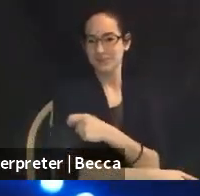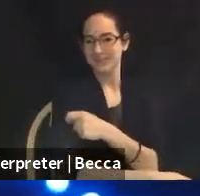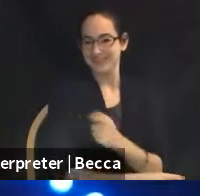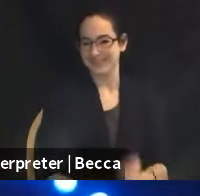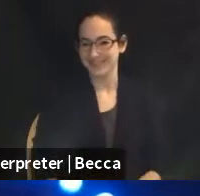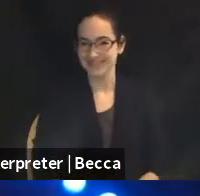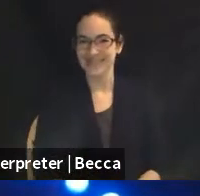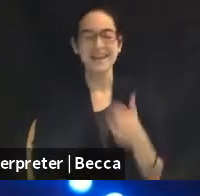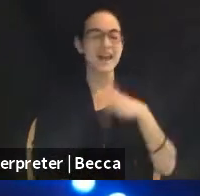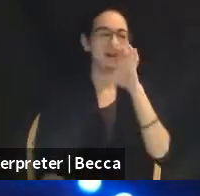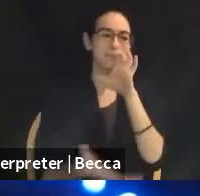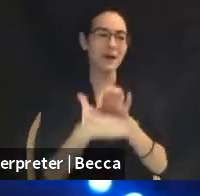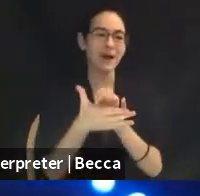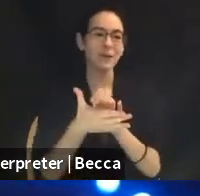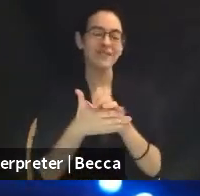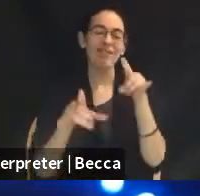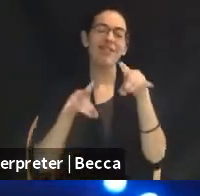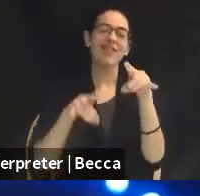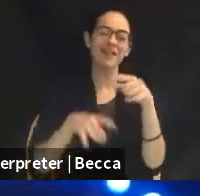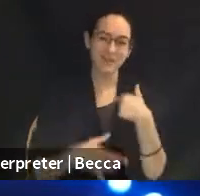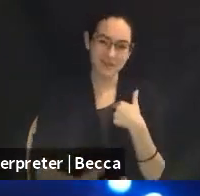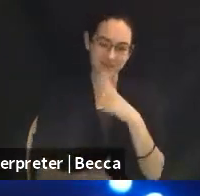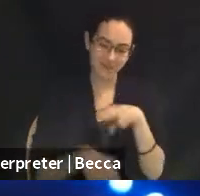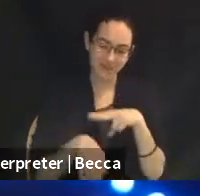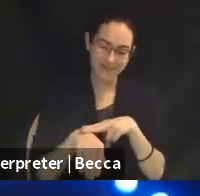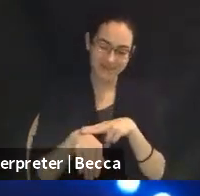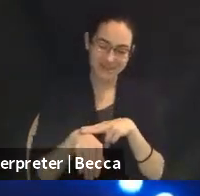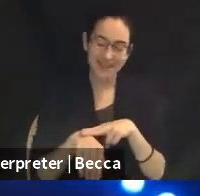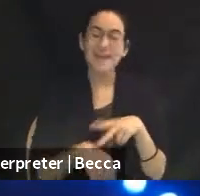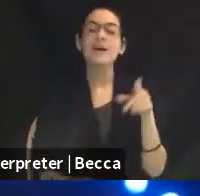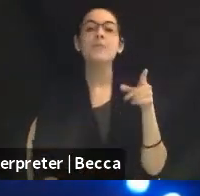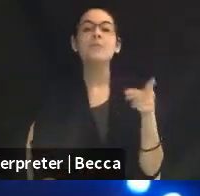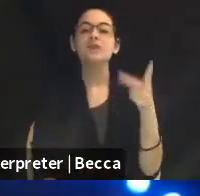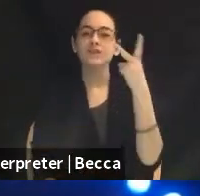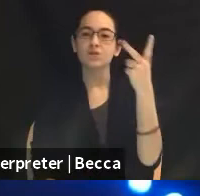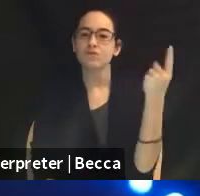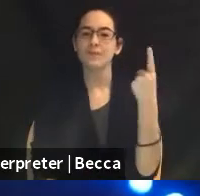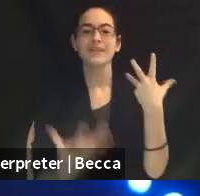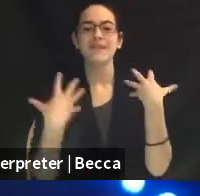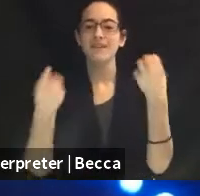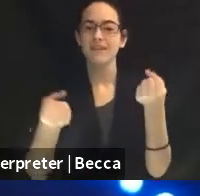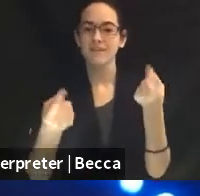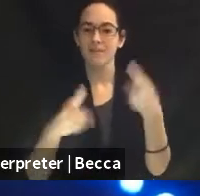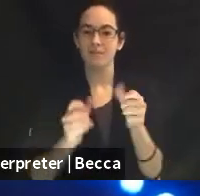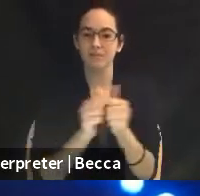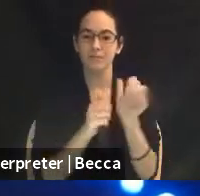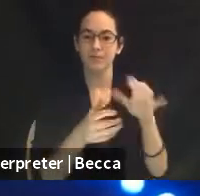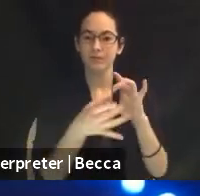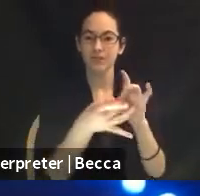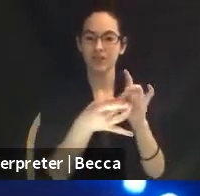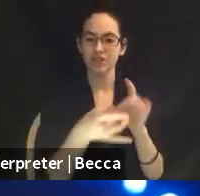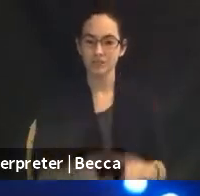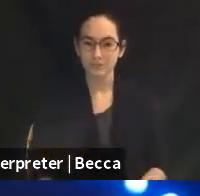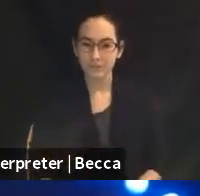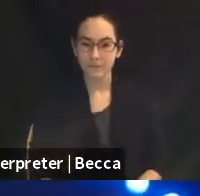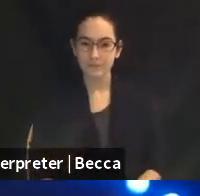And my wife made fun of me, of course. But she saw something healing take place in me. God brought somebody into my